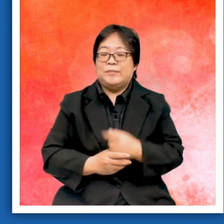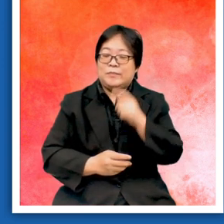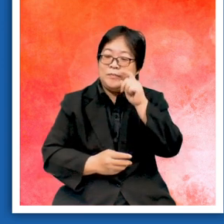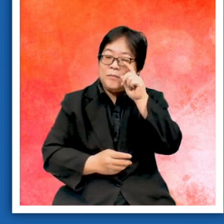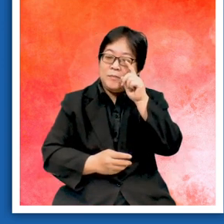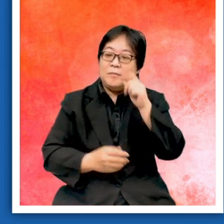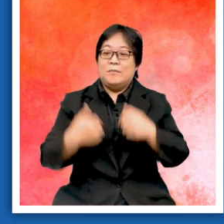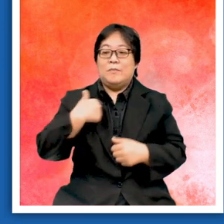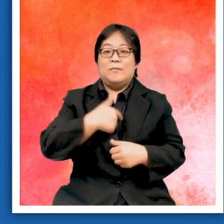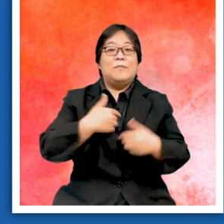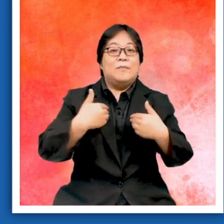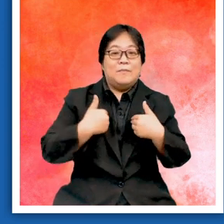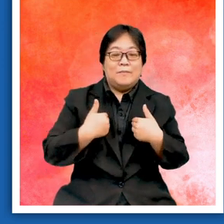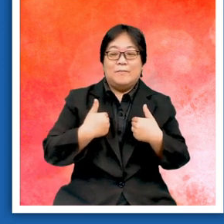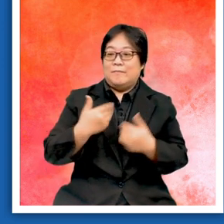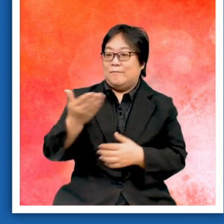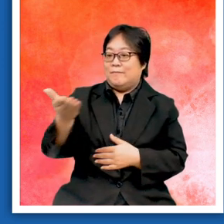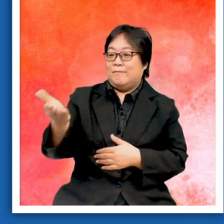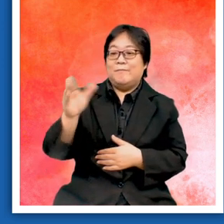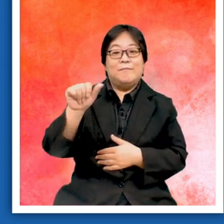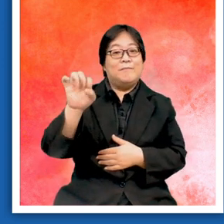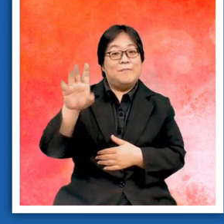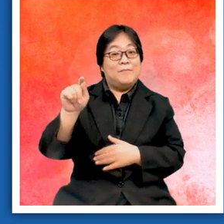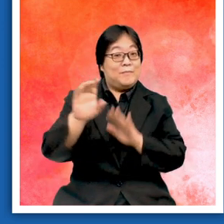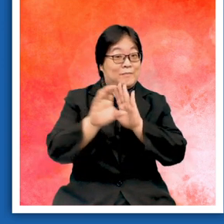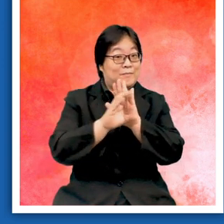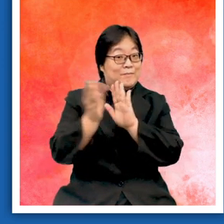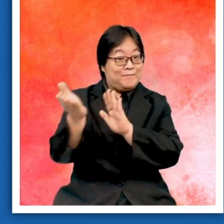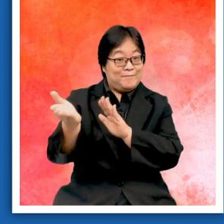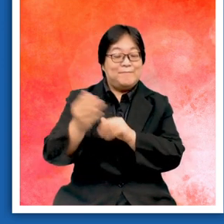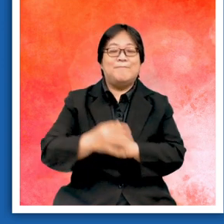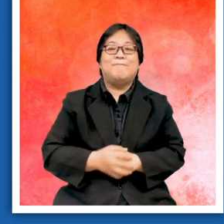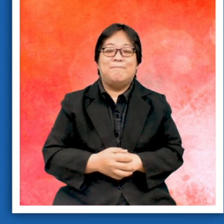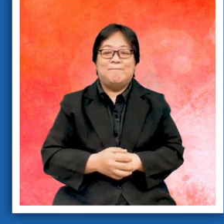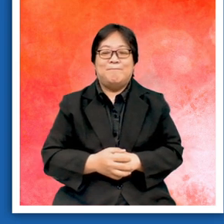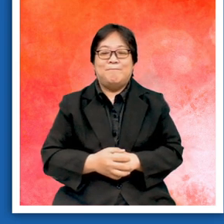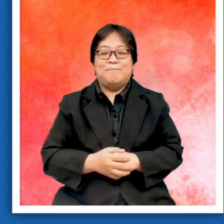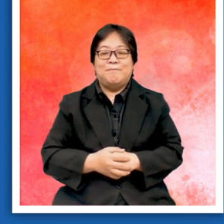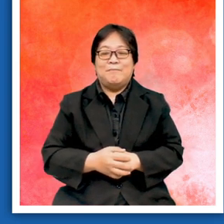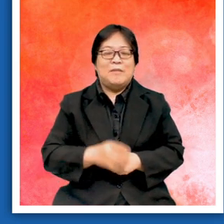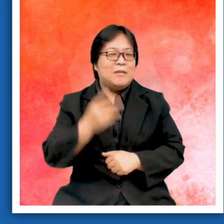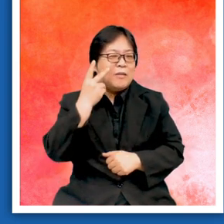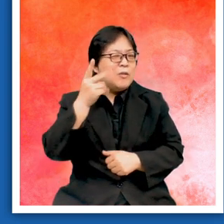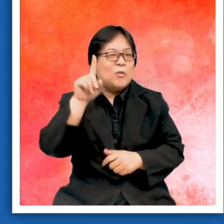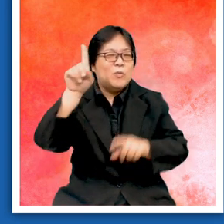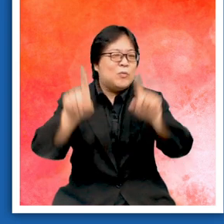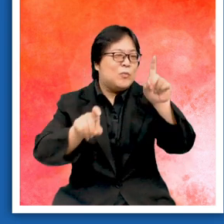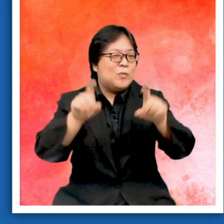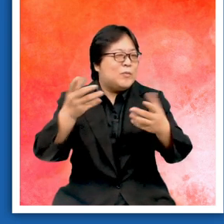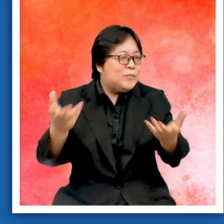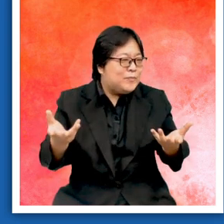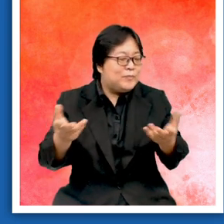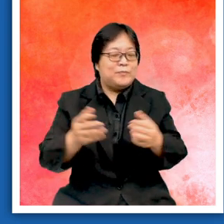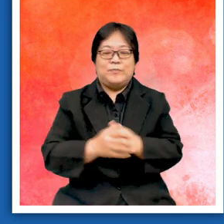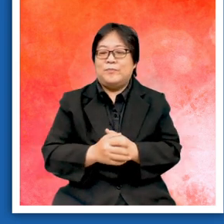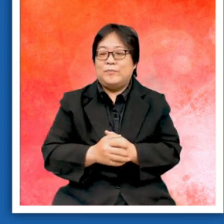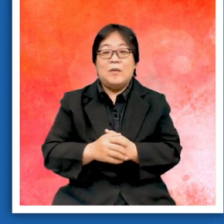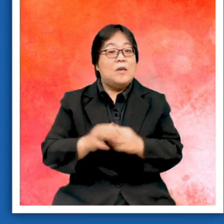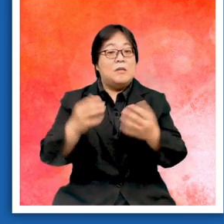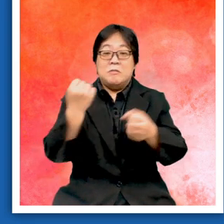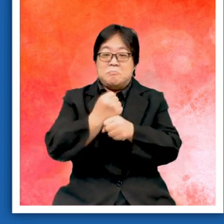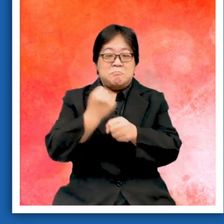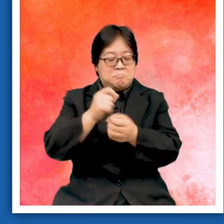So we have this assignment. You may view the question, and then once you